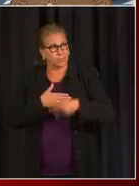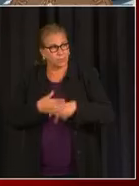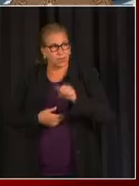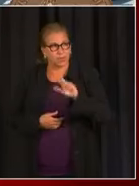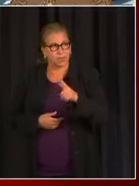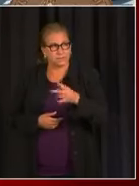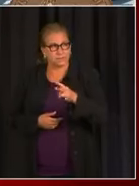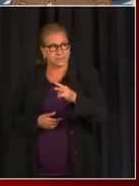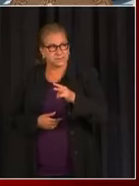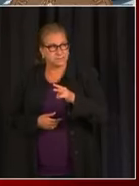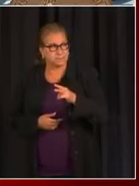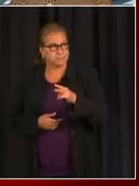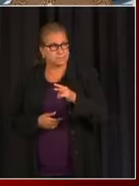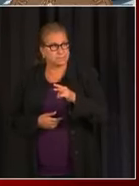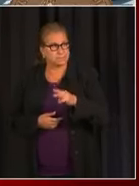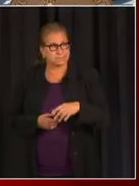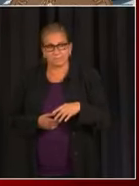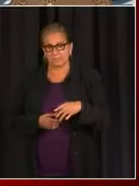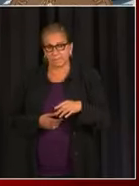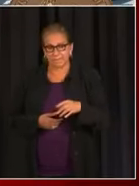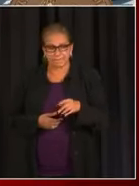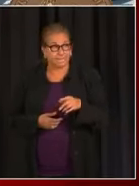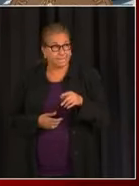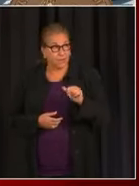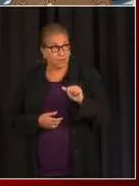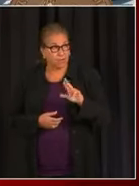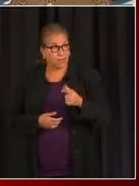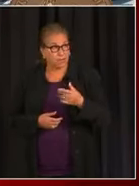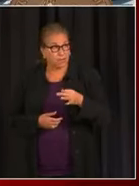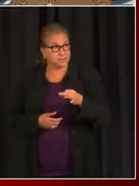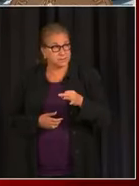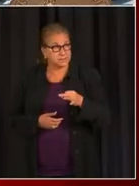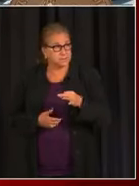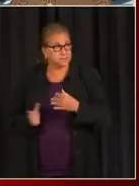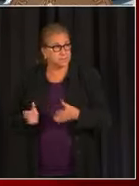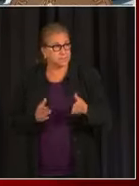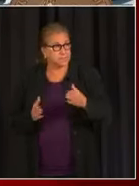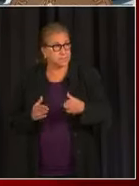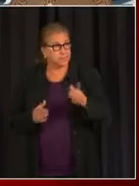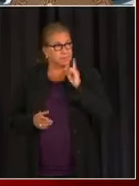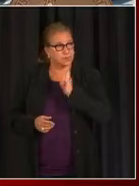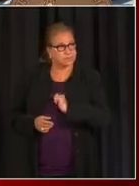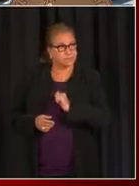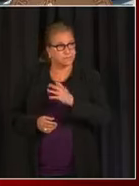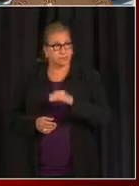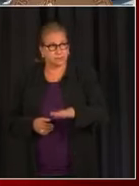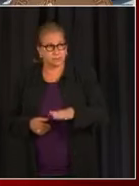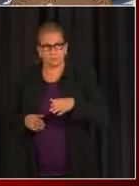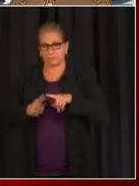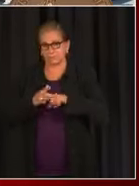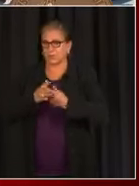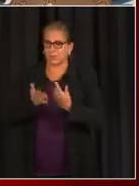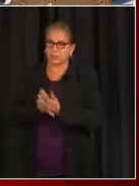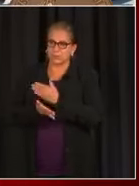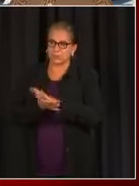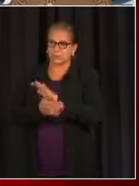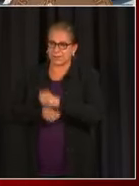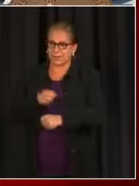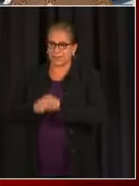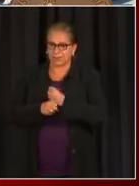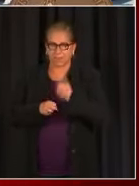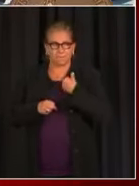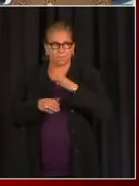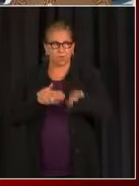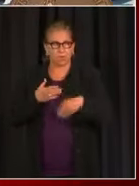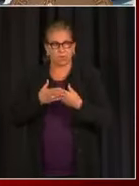And August 19th, mentally preparing myself and my child for the new school year. So obviously this is,